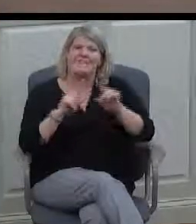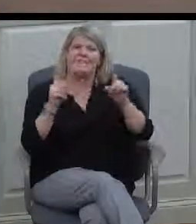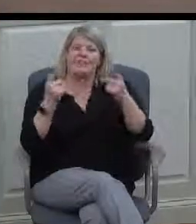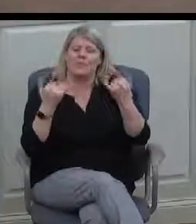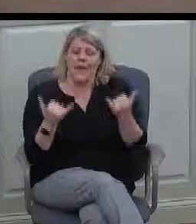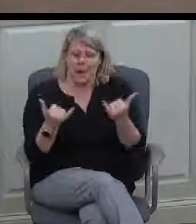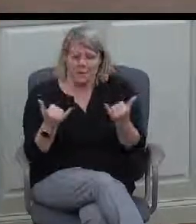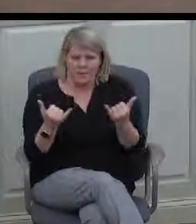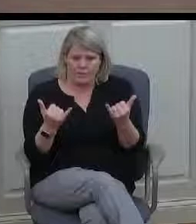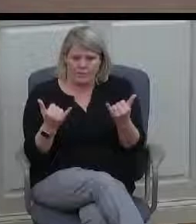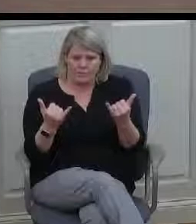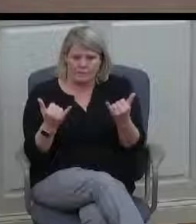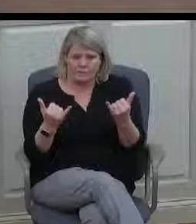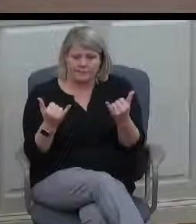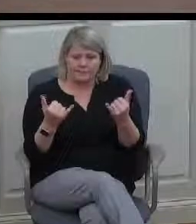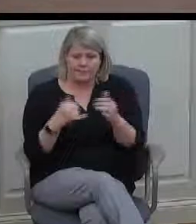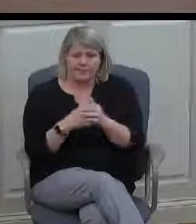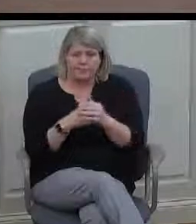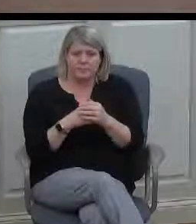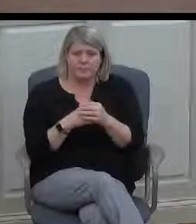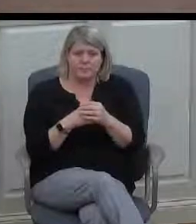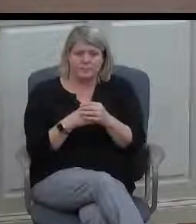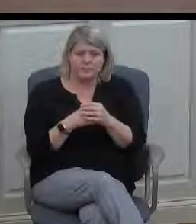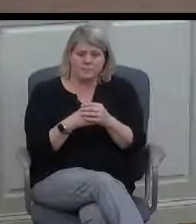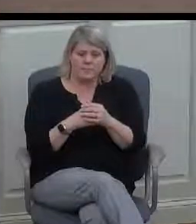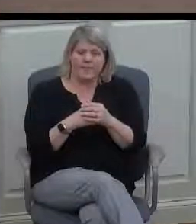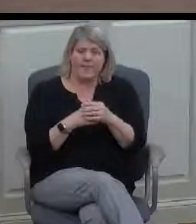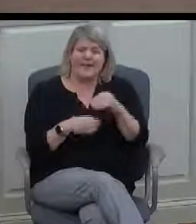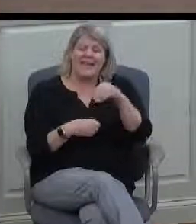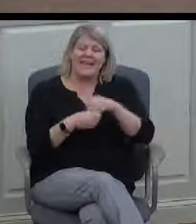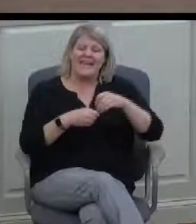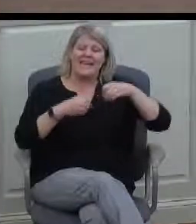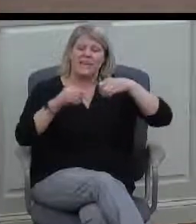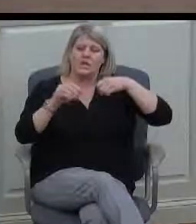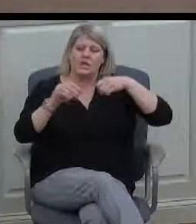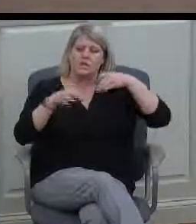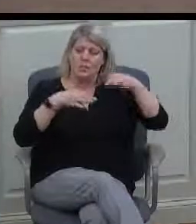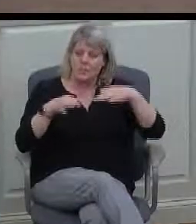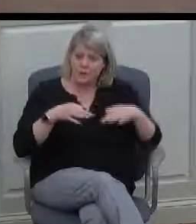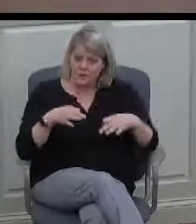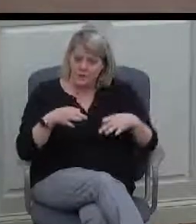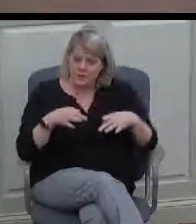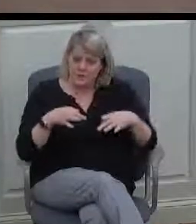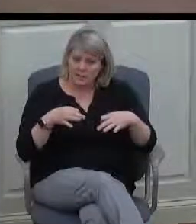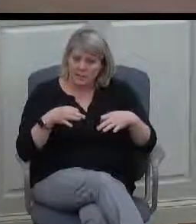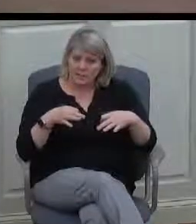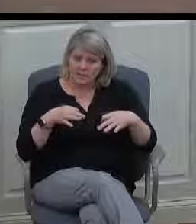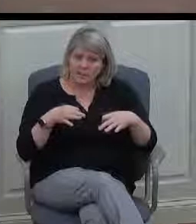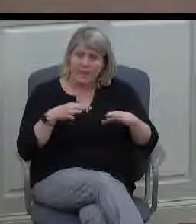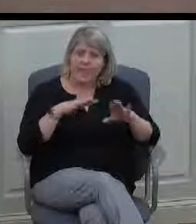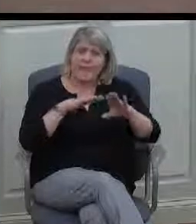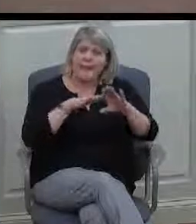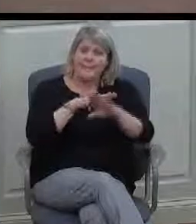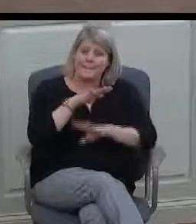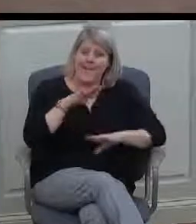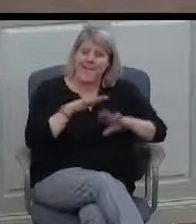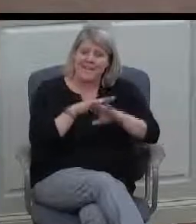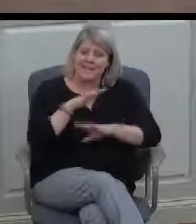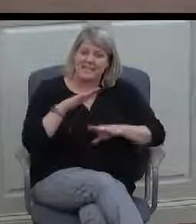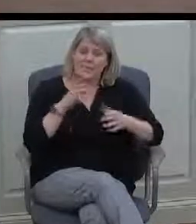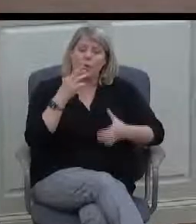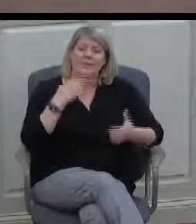mean, in the description, you know, the basic refuse and recyclable collection